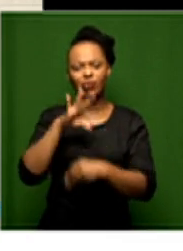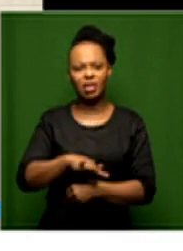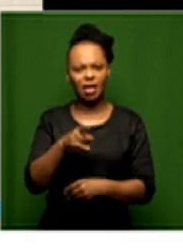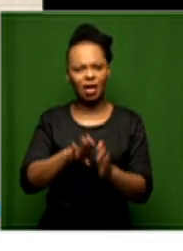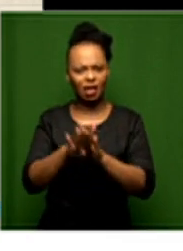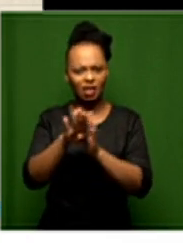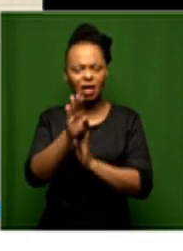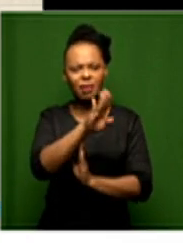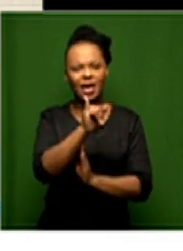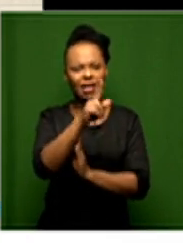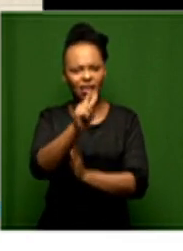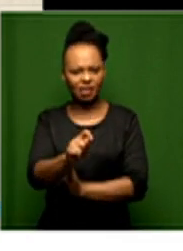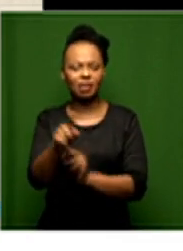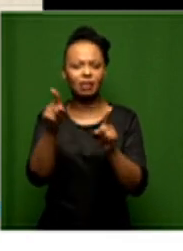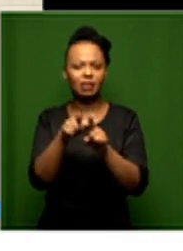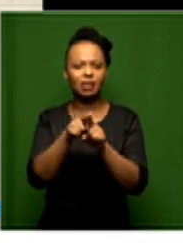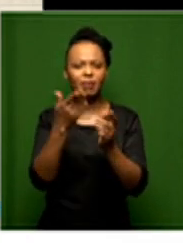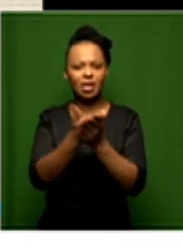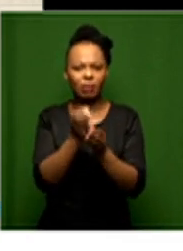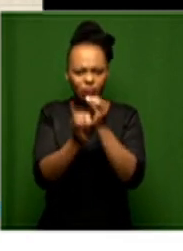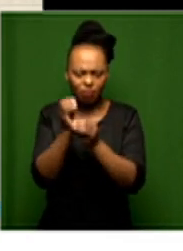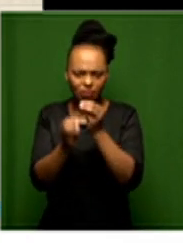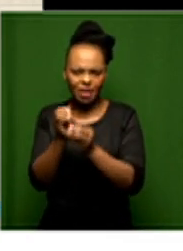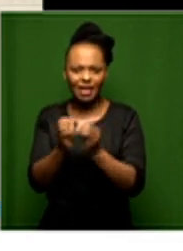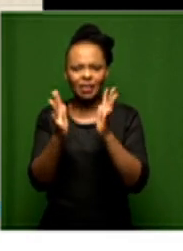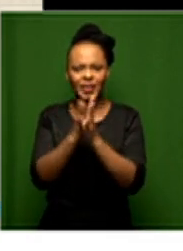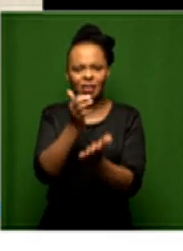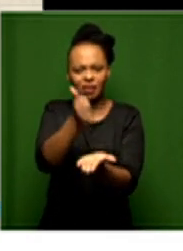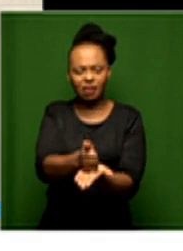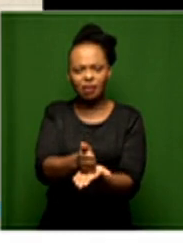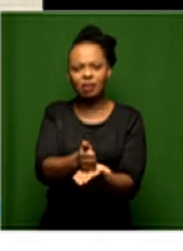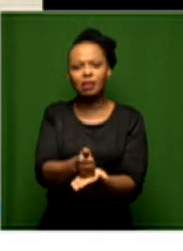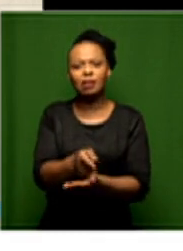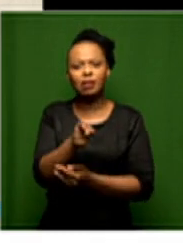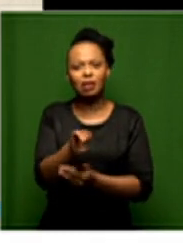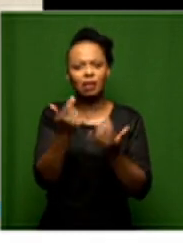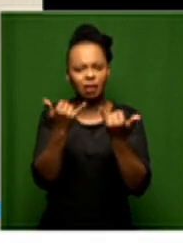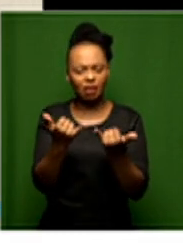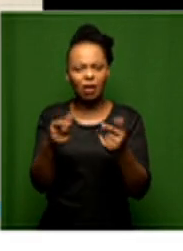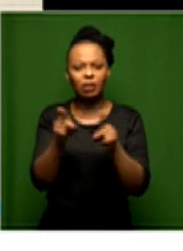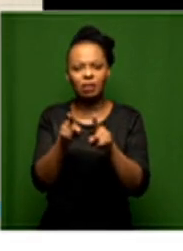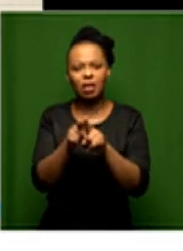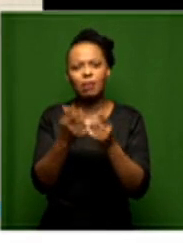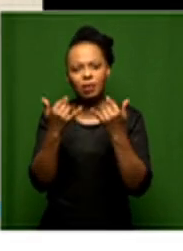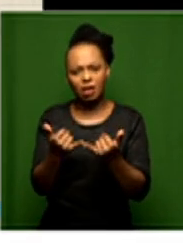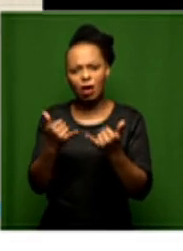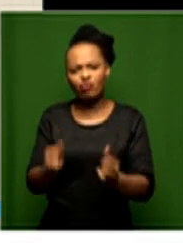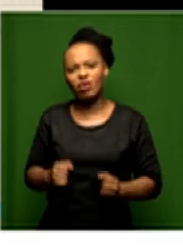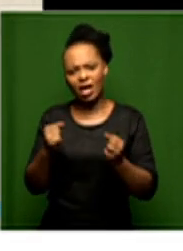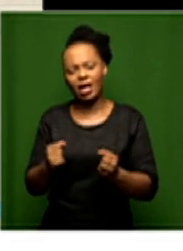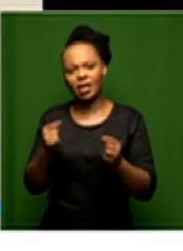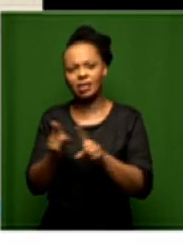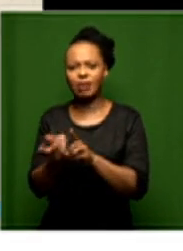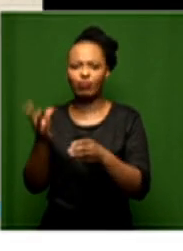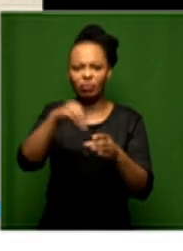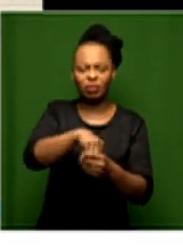will be expedited in 10 cities across the country, I must say, but also rail to take the fore. We are